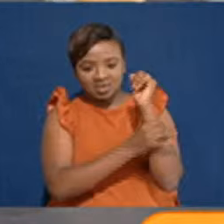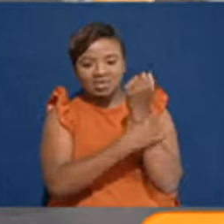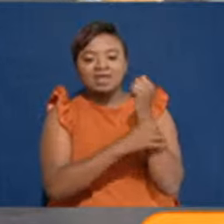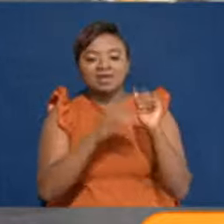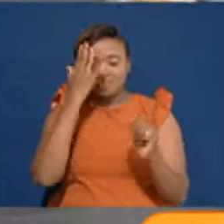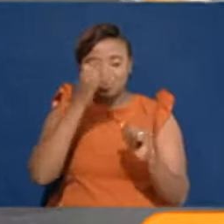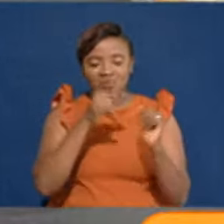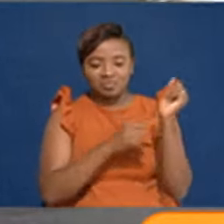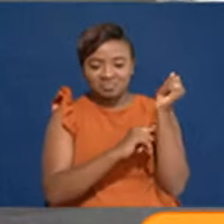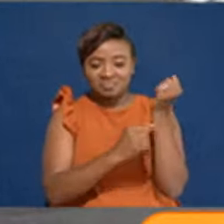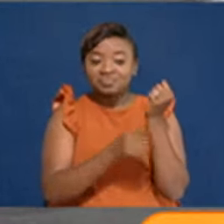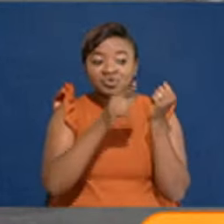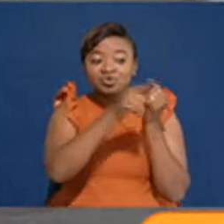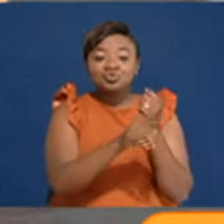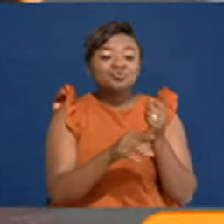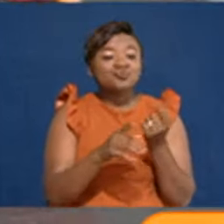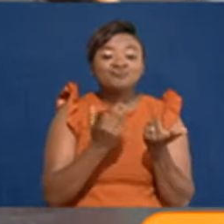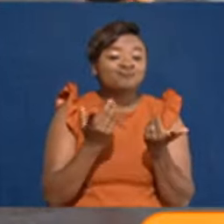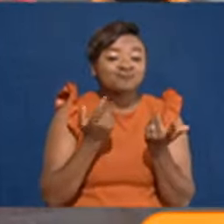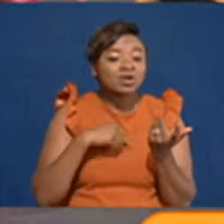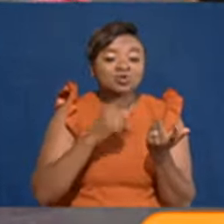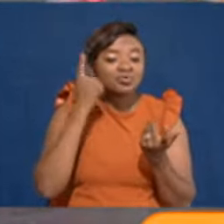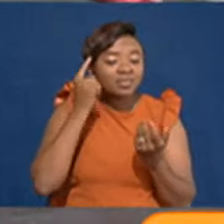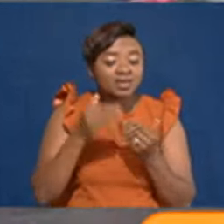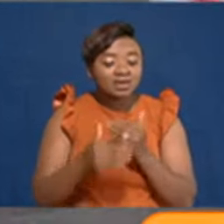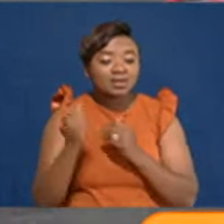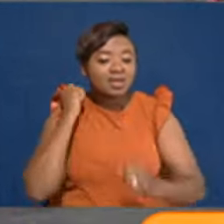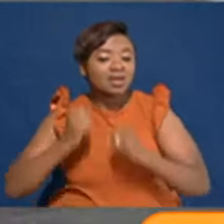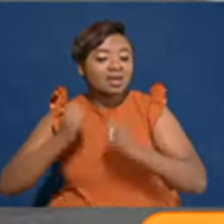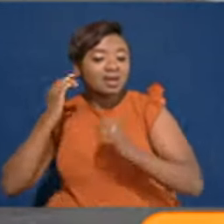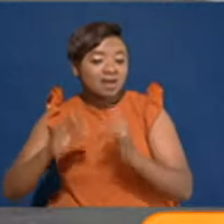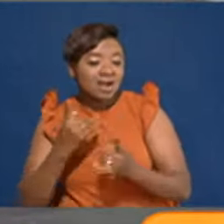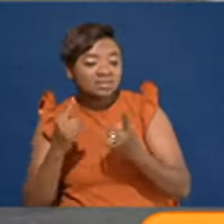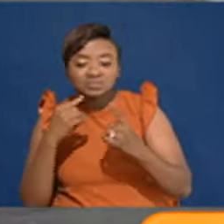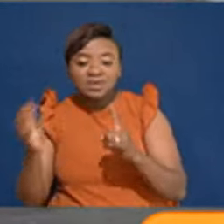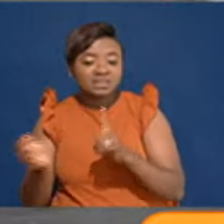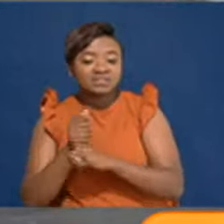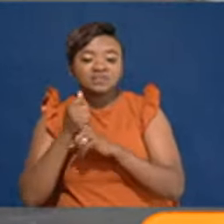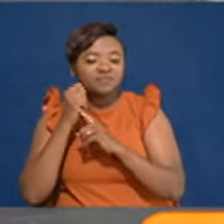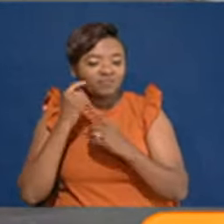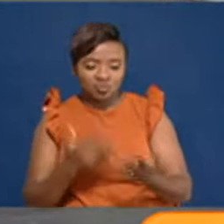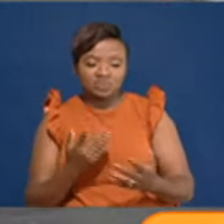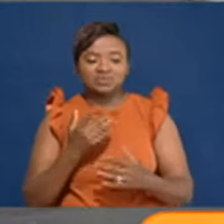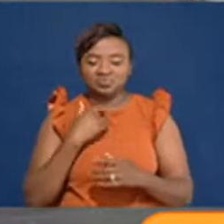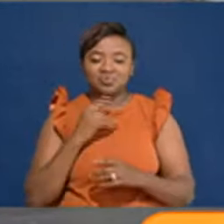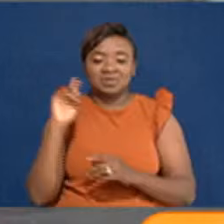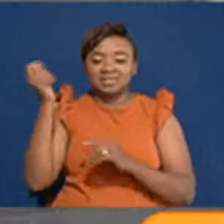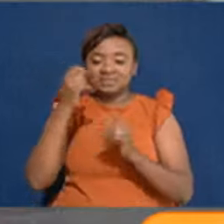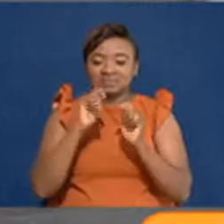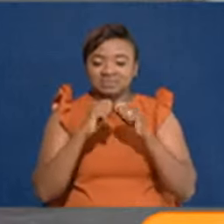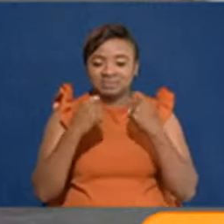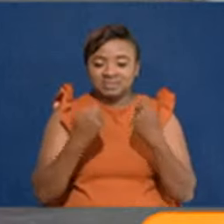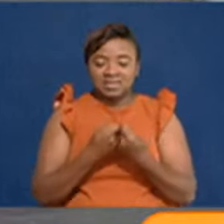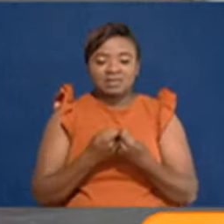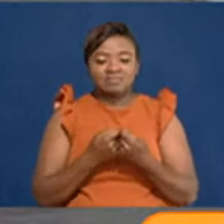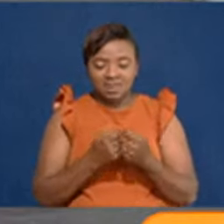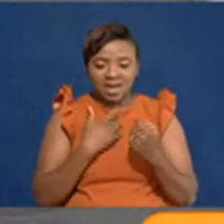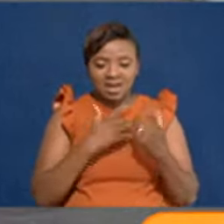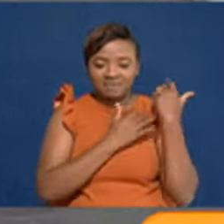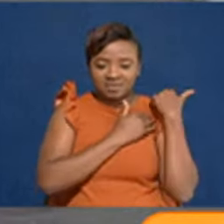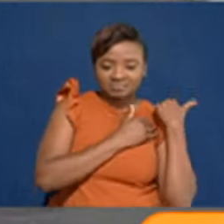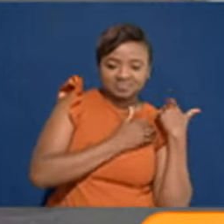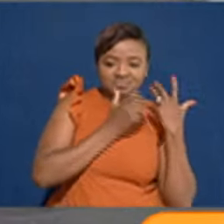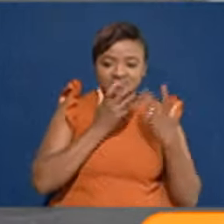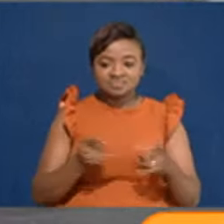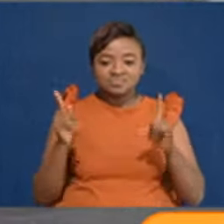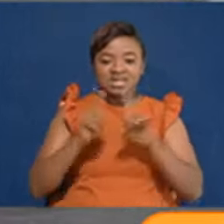is a Kenyan. So they ask you, what should we expect in terms of athletics? So the pressure will be on Team Kenya, especially even on journalists, because at the media center,